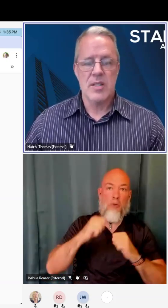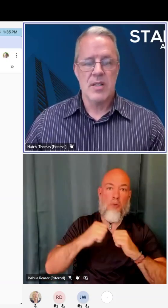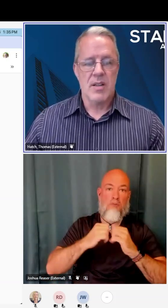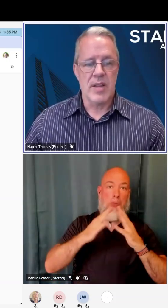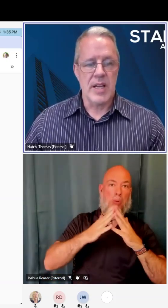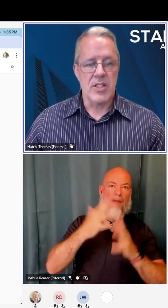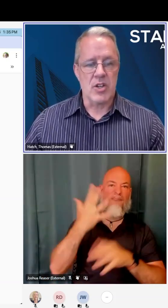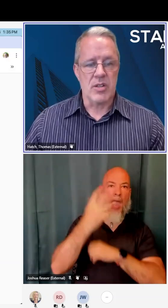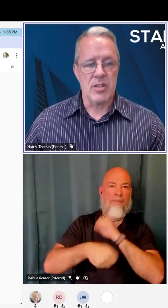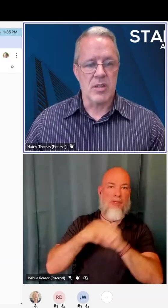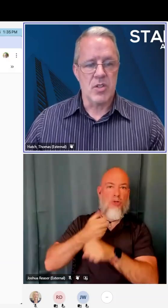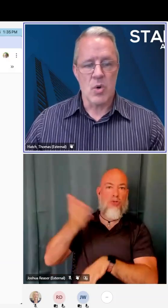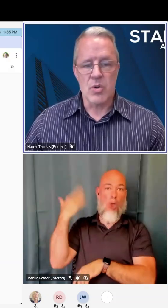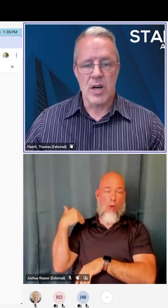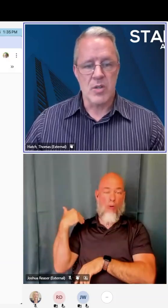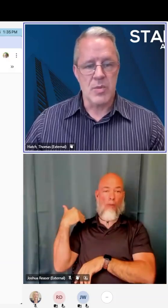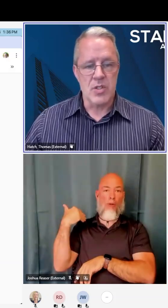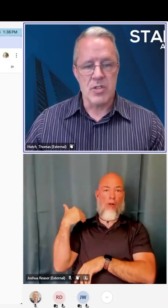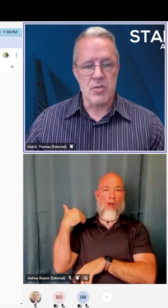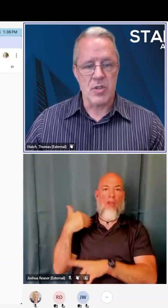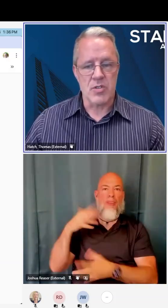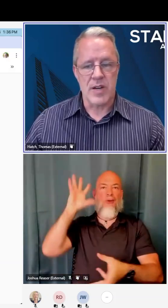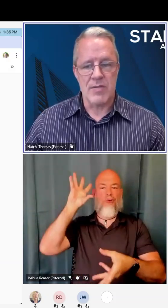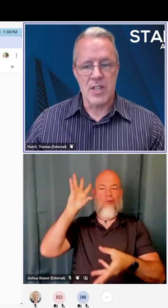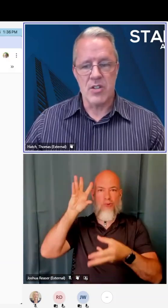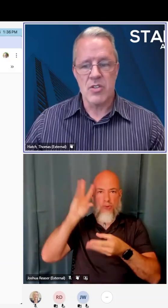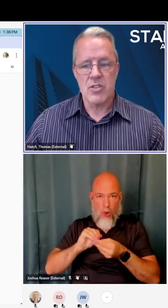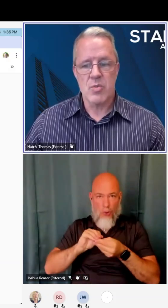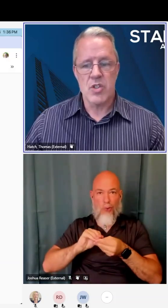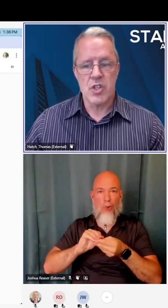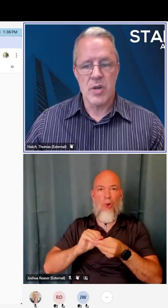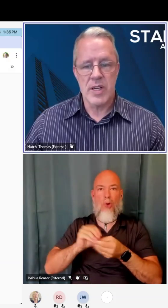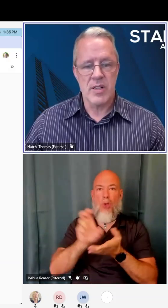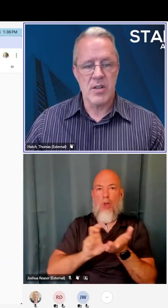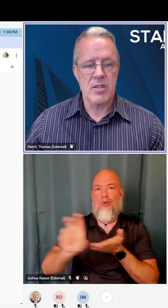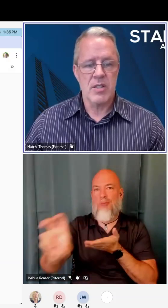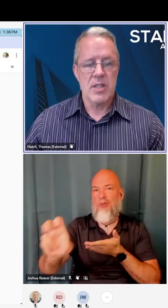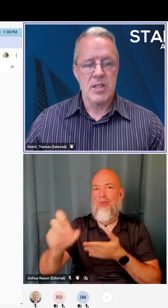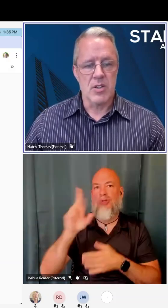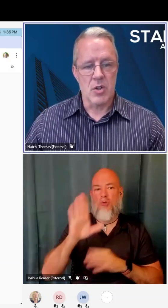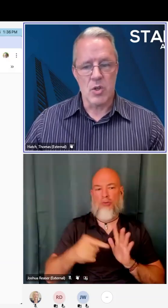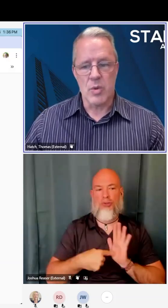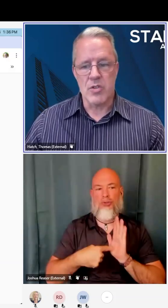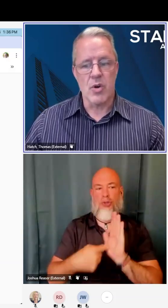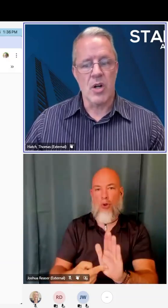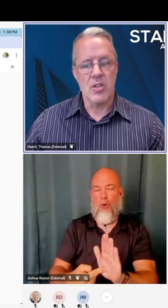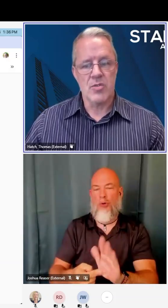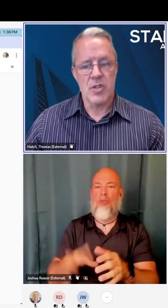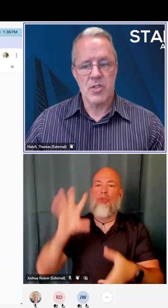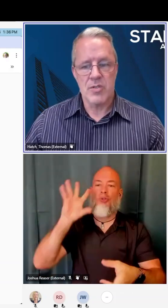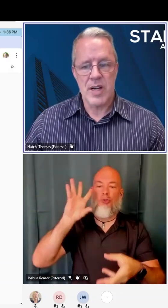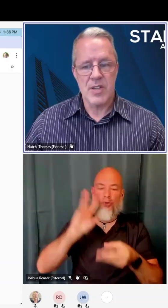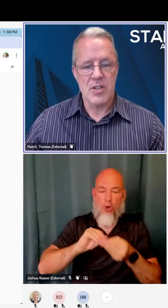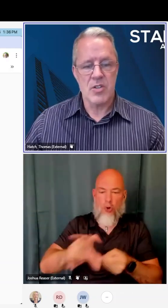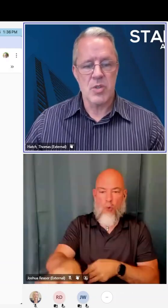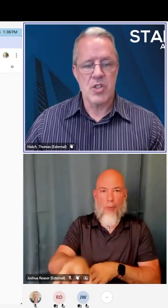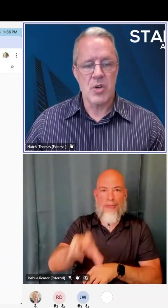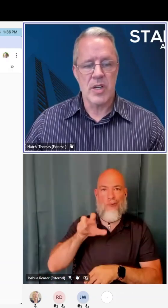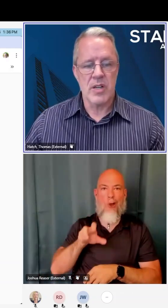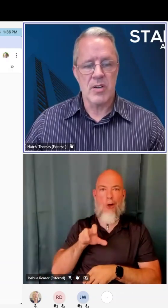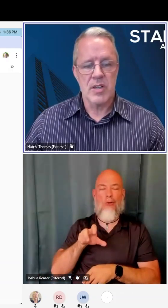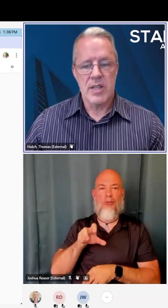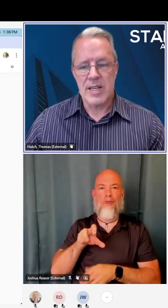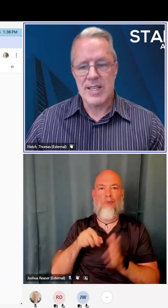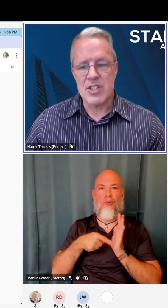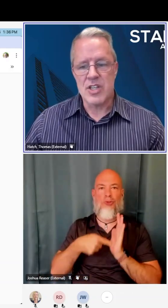ago, then your total contributions for those 5 years would show here, your total withdrawals for those 5 years would